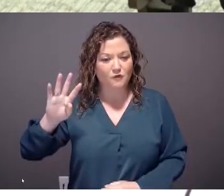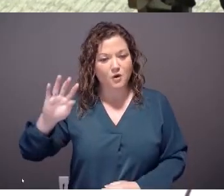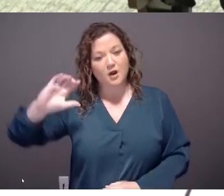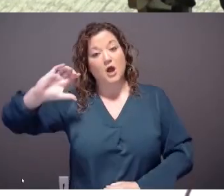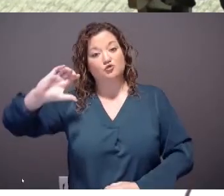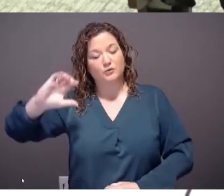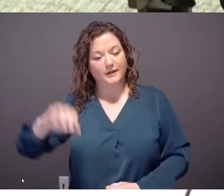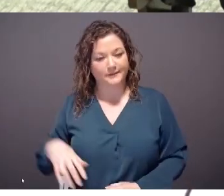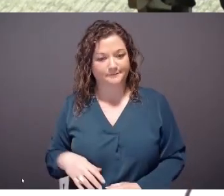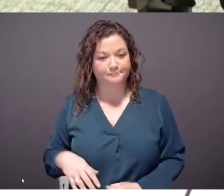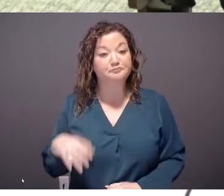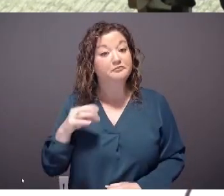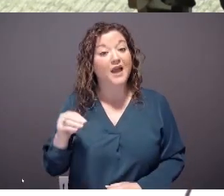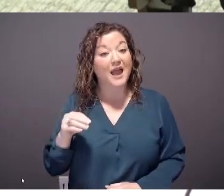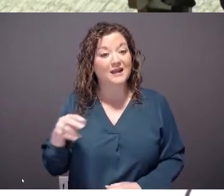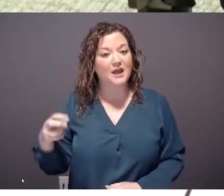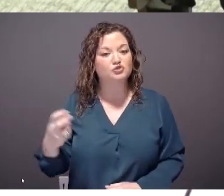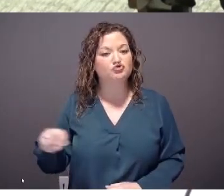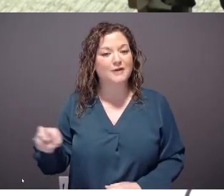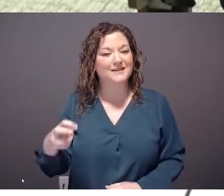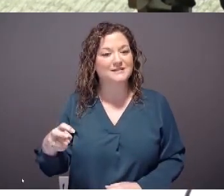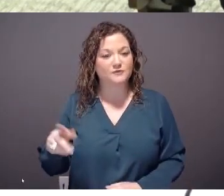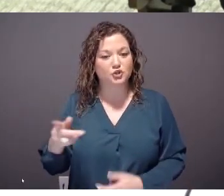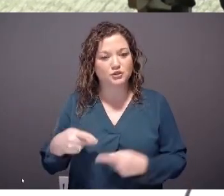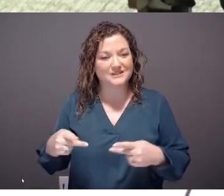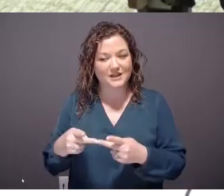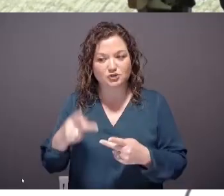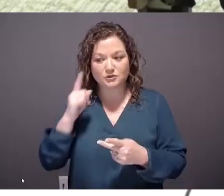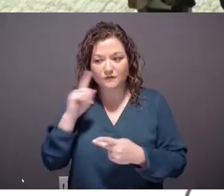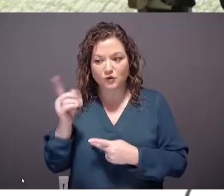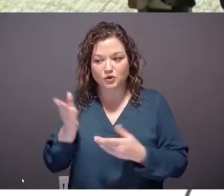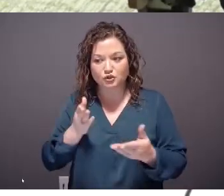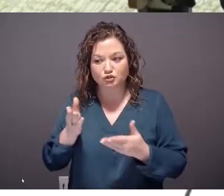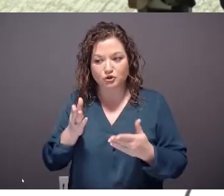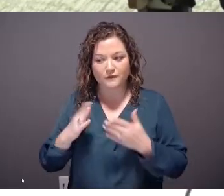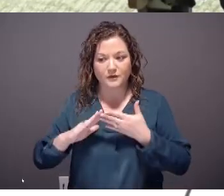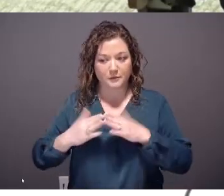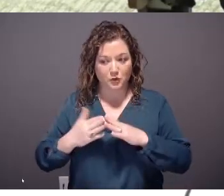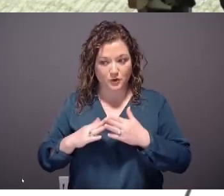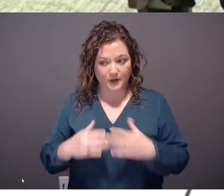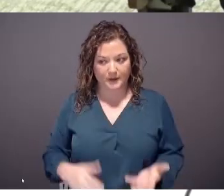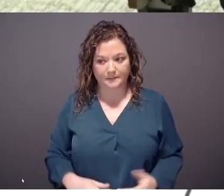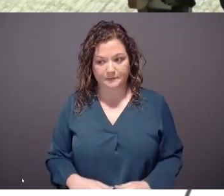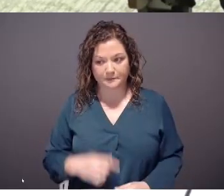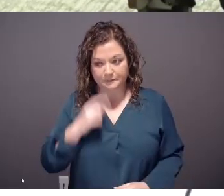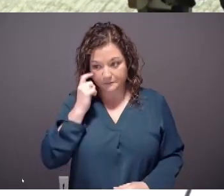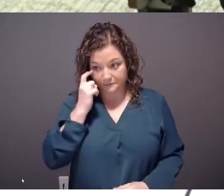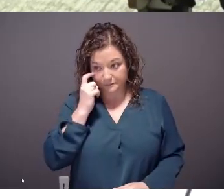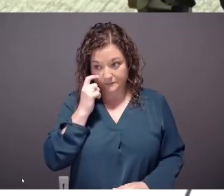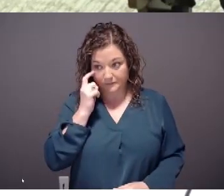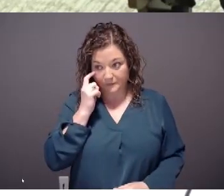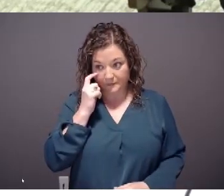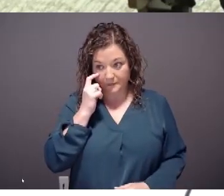station to serve the community. Cody and the team just